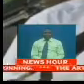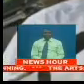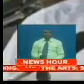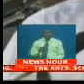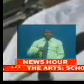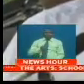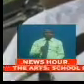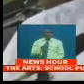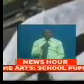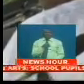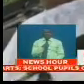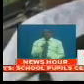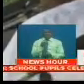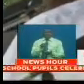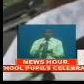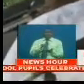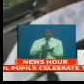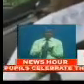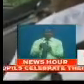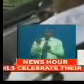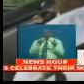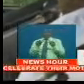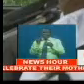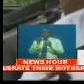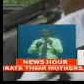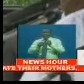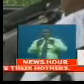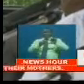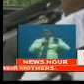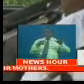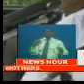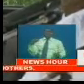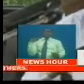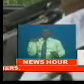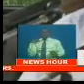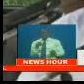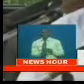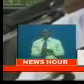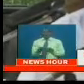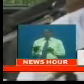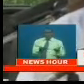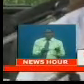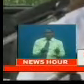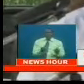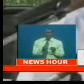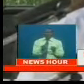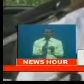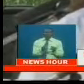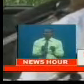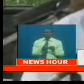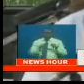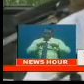have central laboratories at least in every regional capital that services almost every